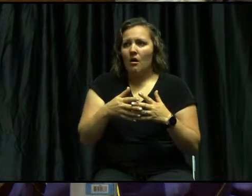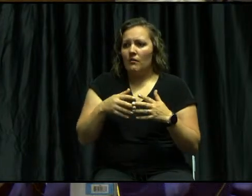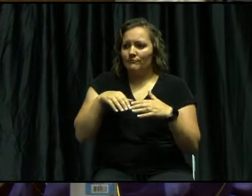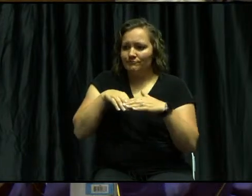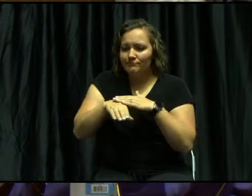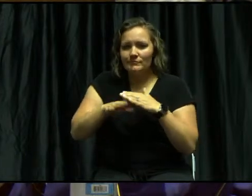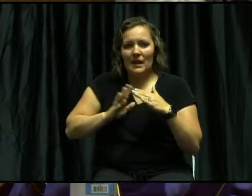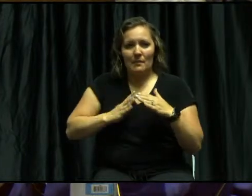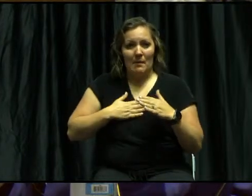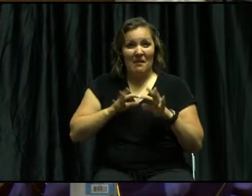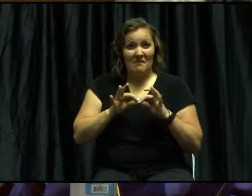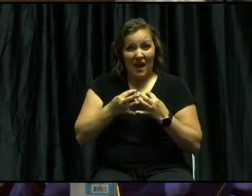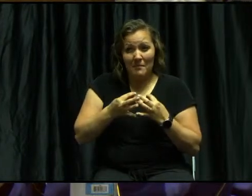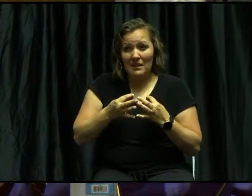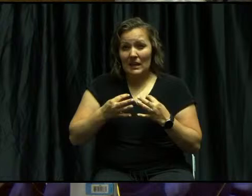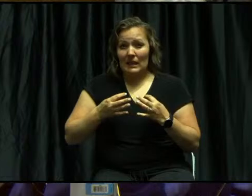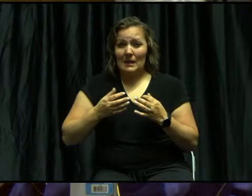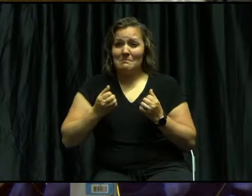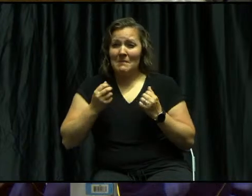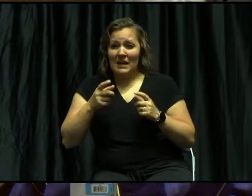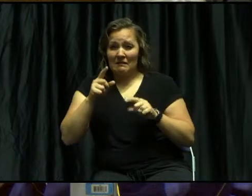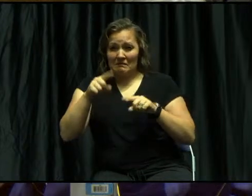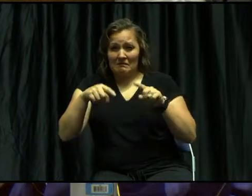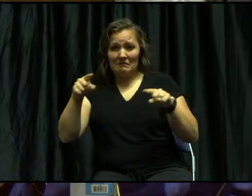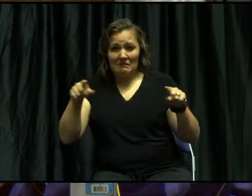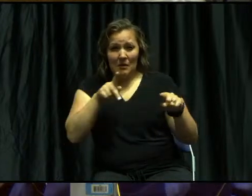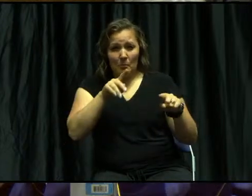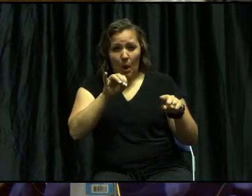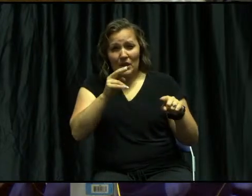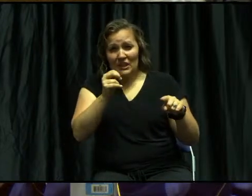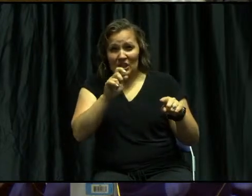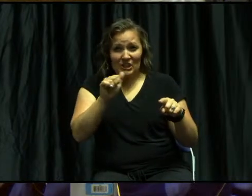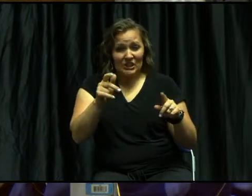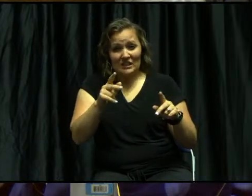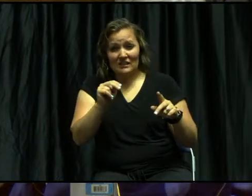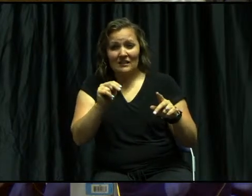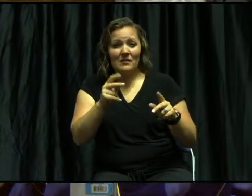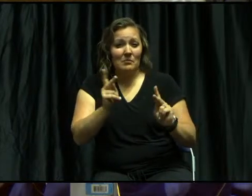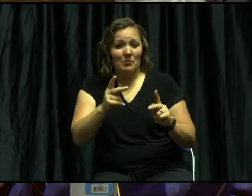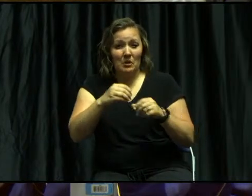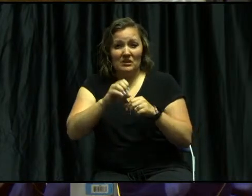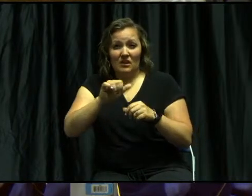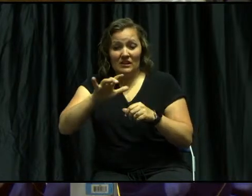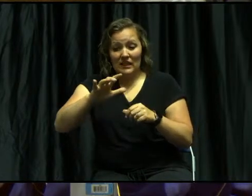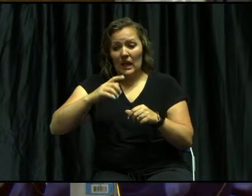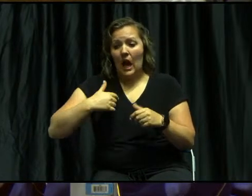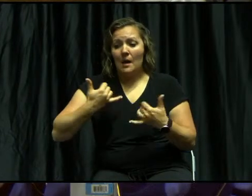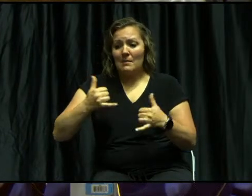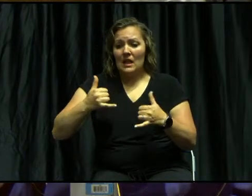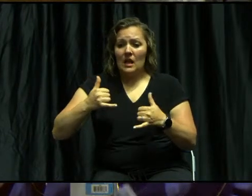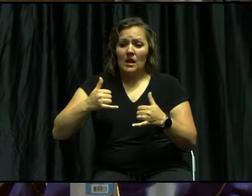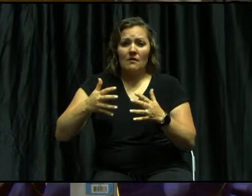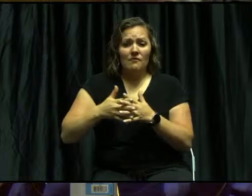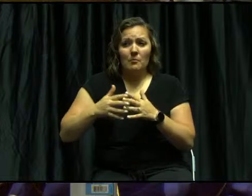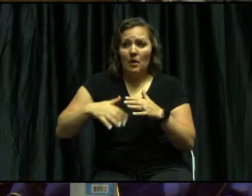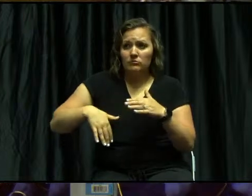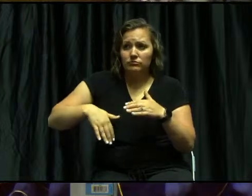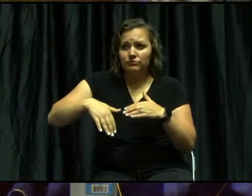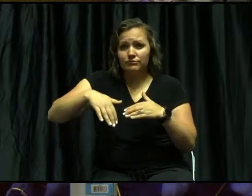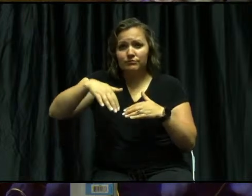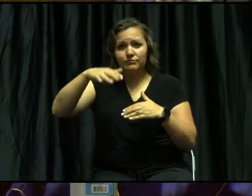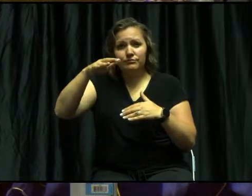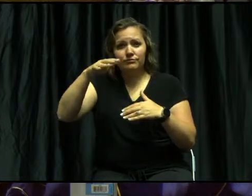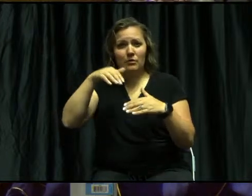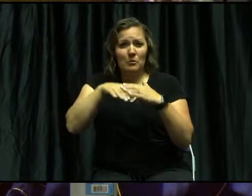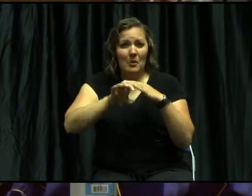people of Salt Lake City. I played football all through my school years, from elementary to high school.